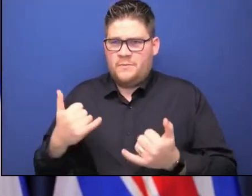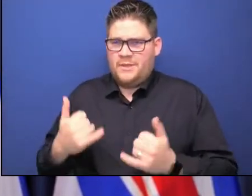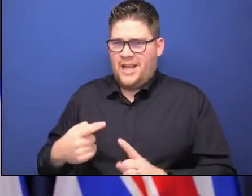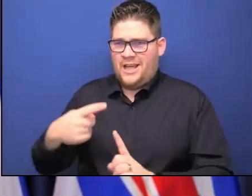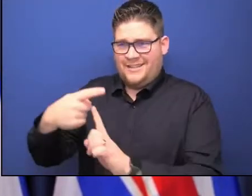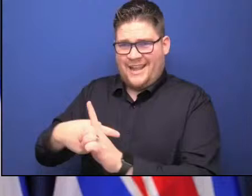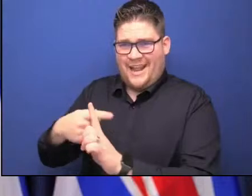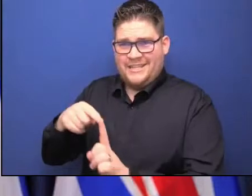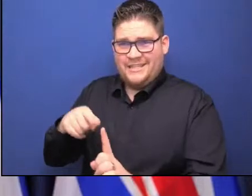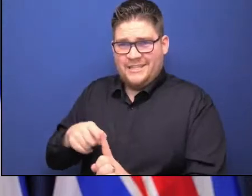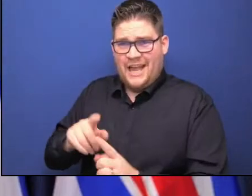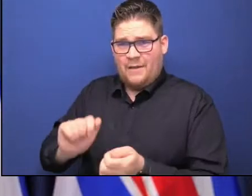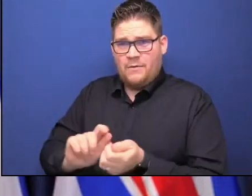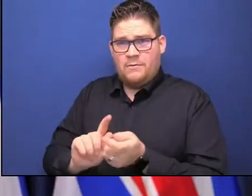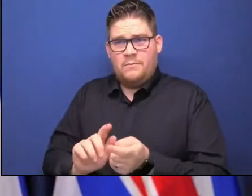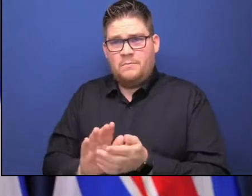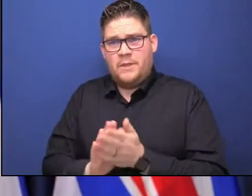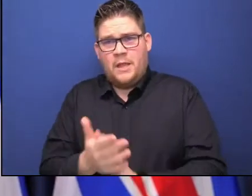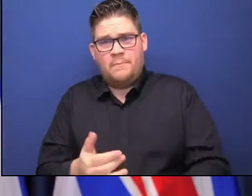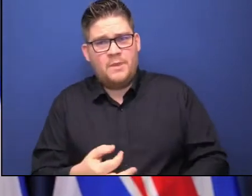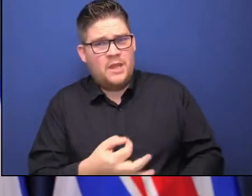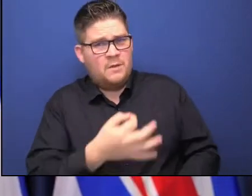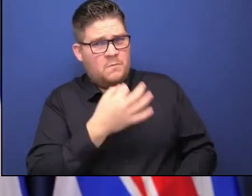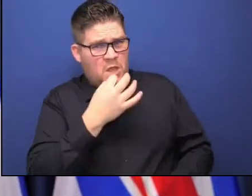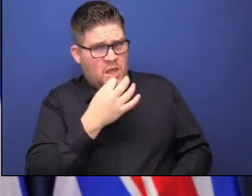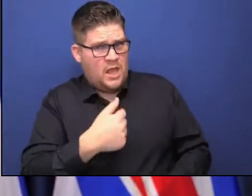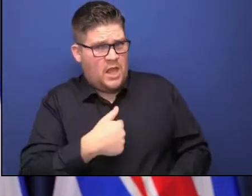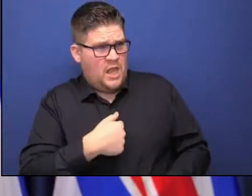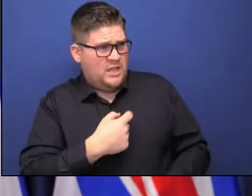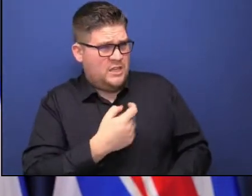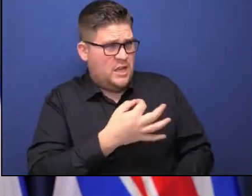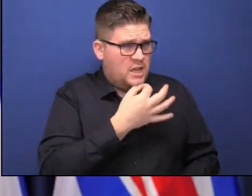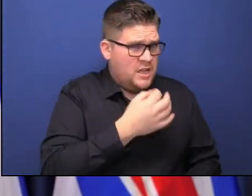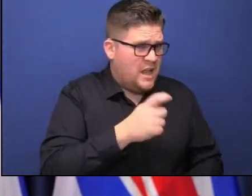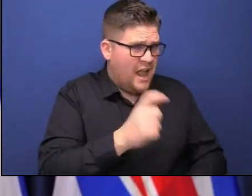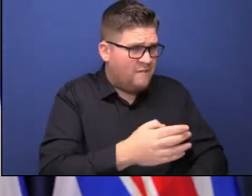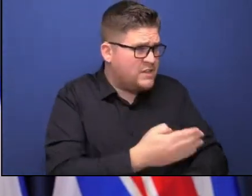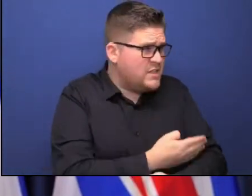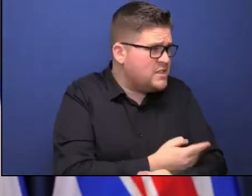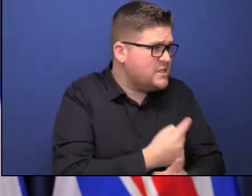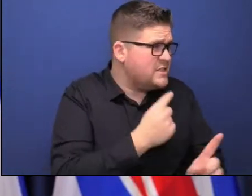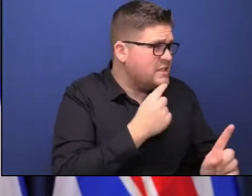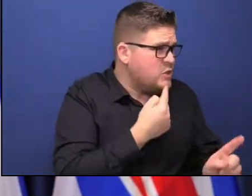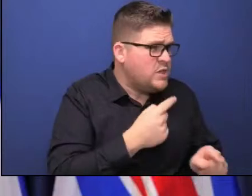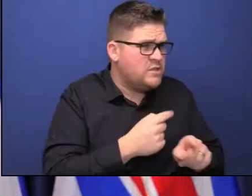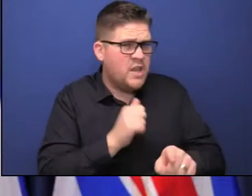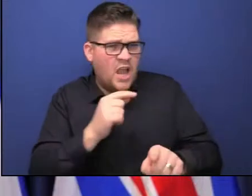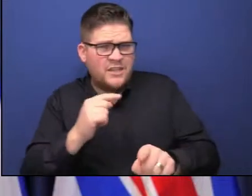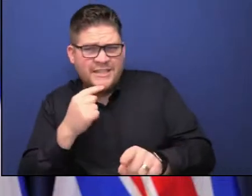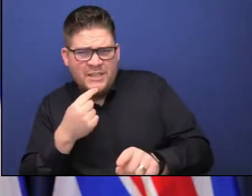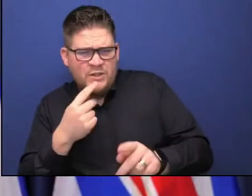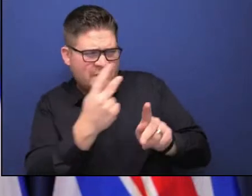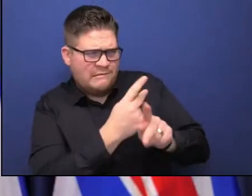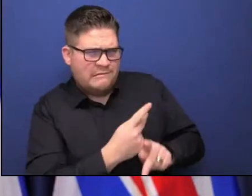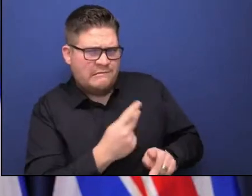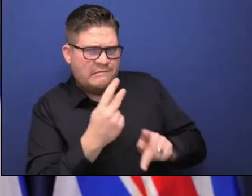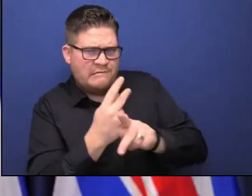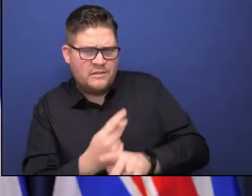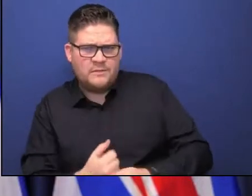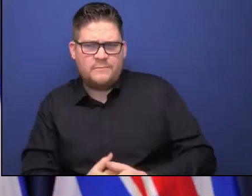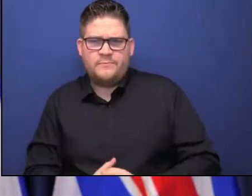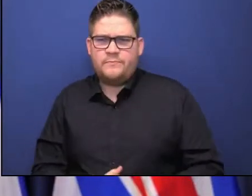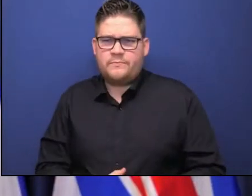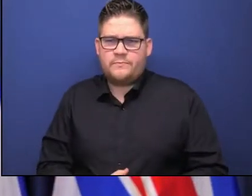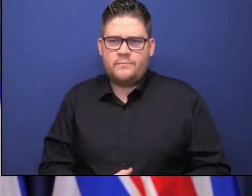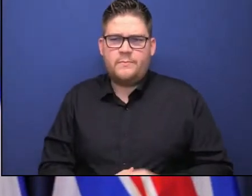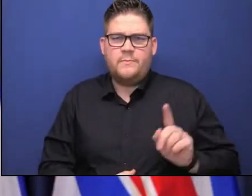try and understand what is substantial and what is not. Instead, we'd like the landlord to go directly to the branch. They can get greater certainty of